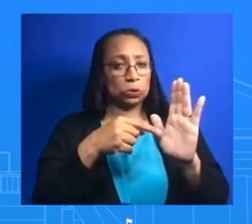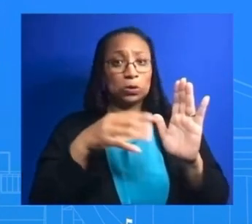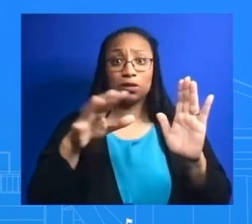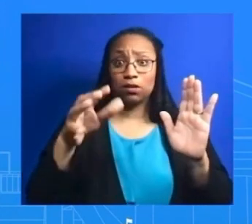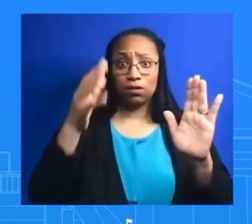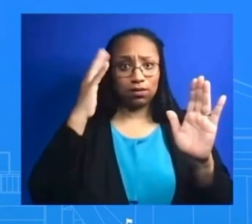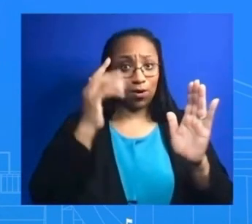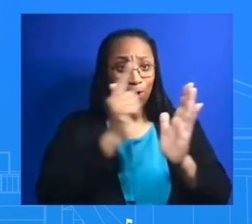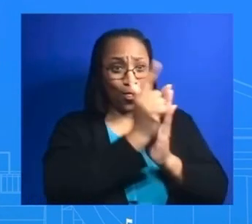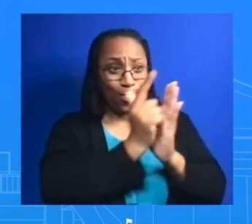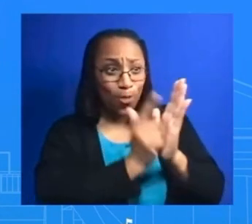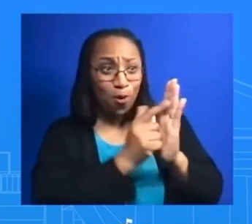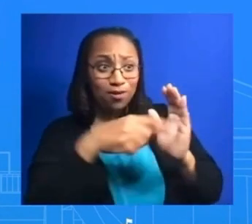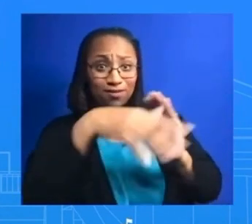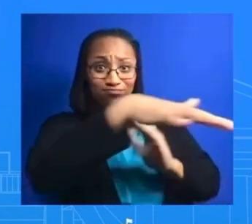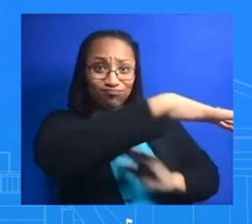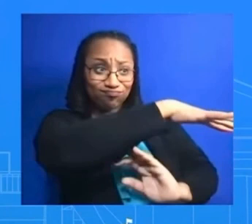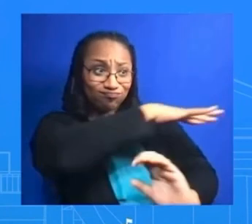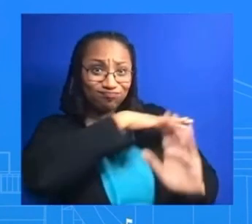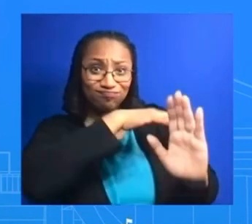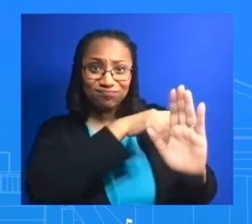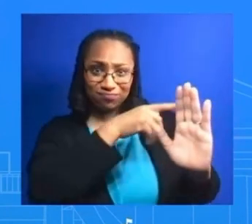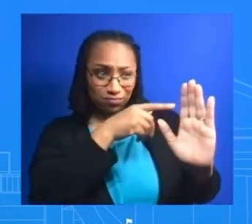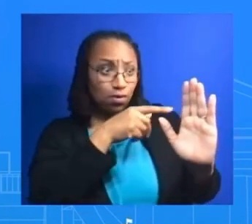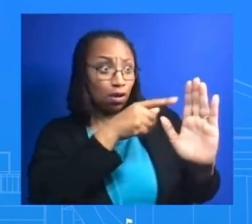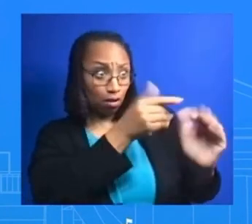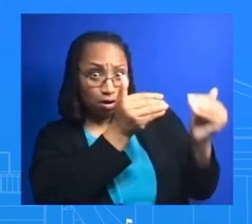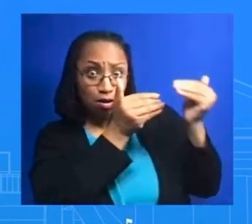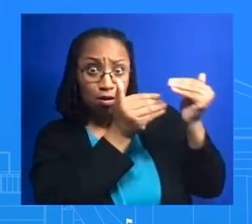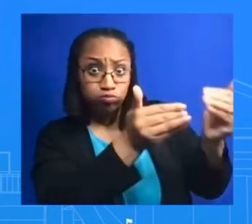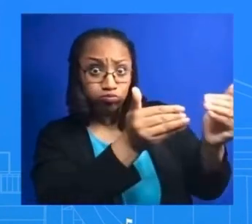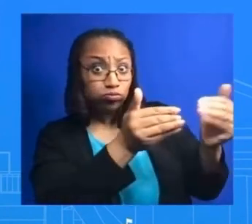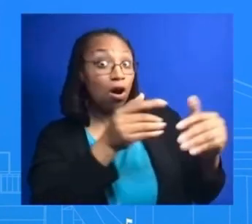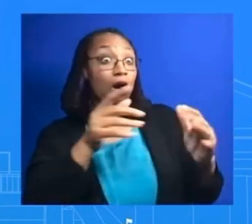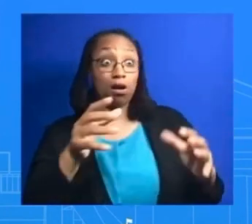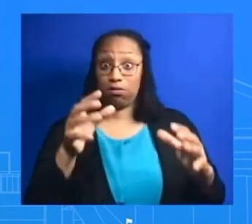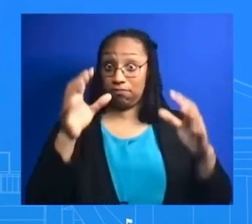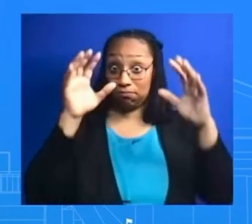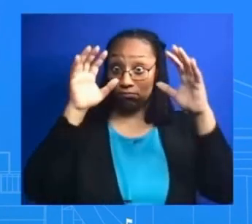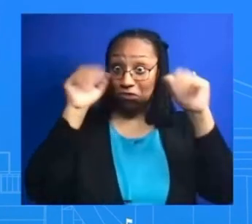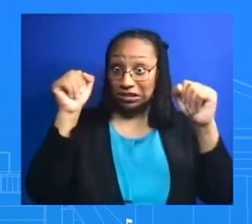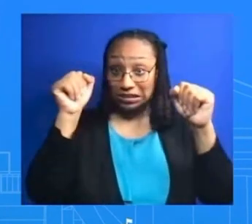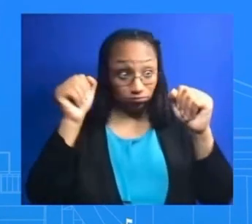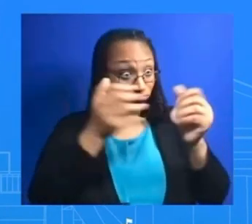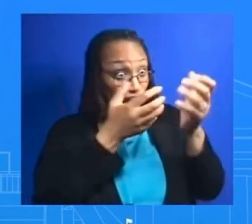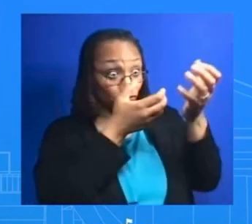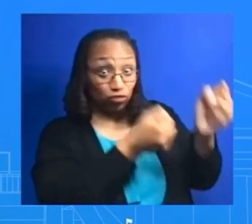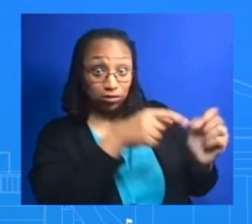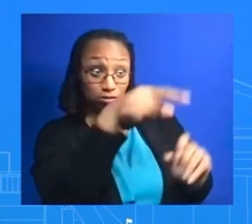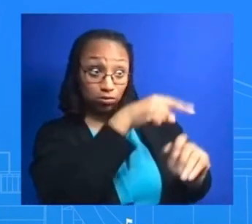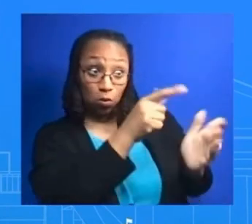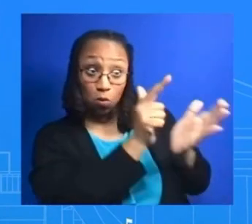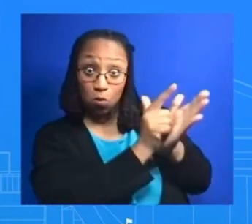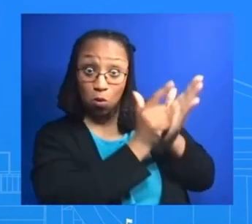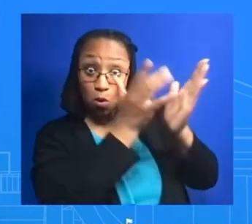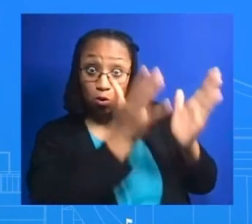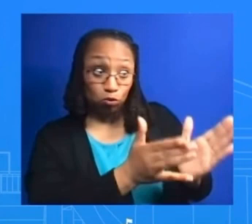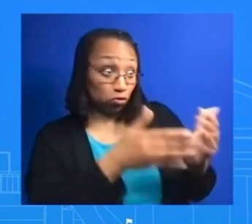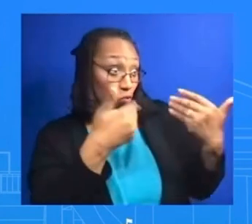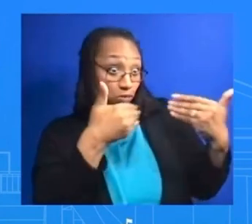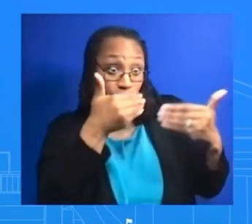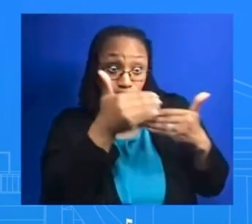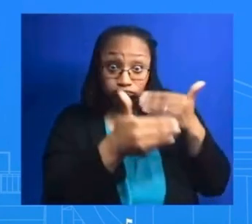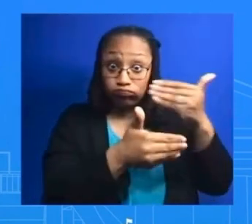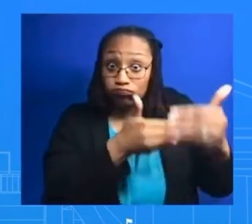legally available, he's going to trust them. And we're going to put our best foot forward in court to defend it. You know, what I would say to borrowers is that we